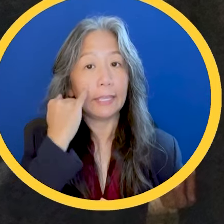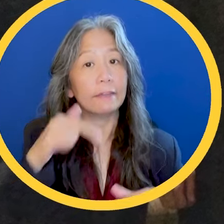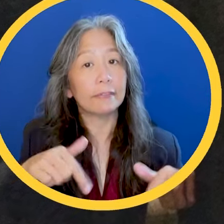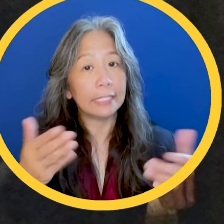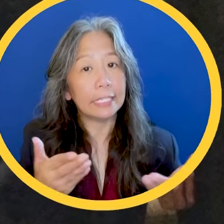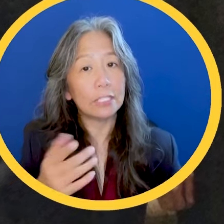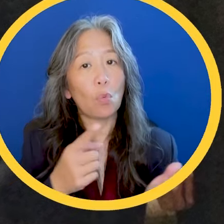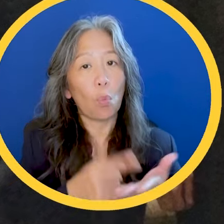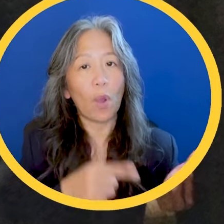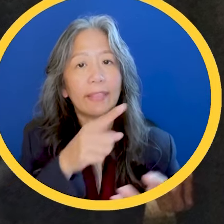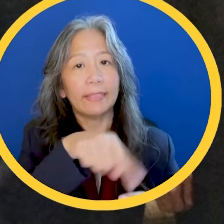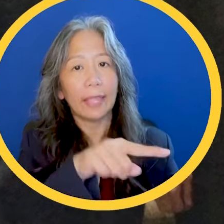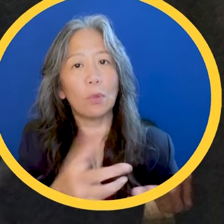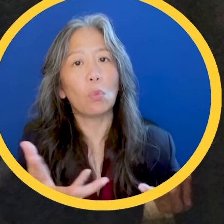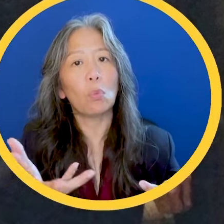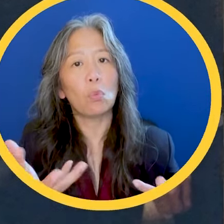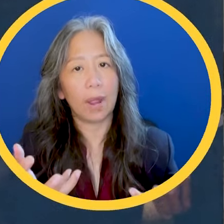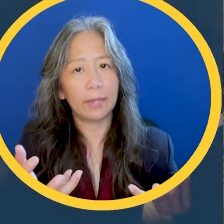if this is what they want,